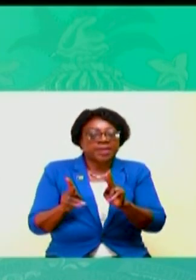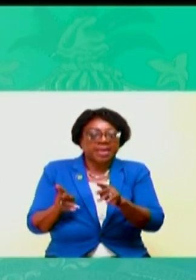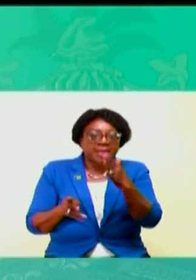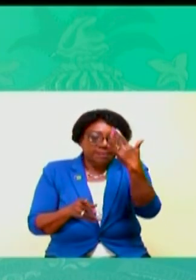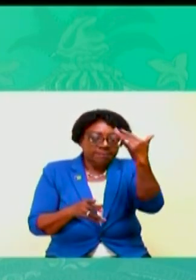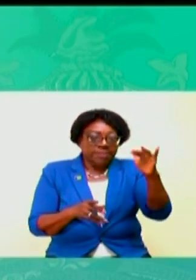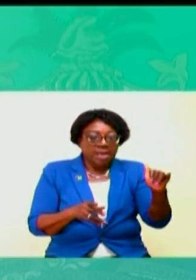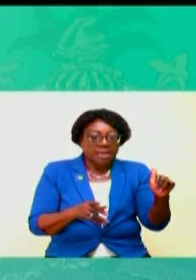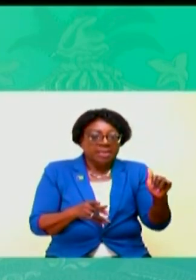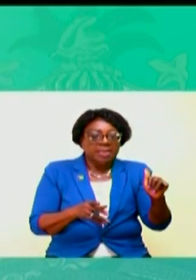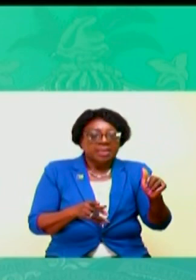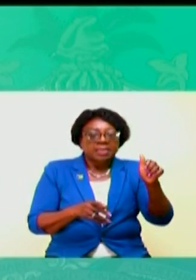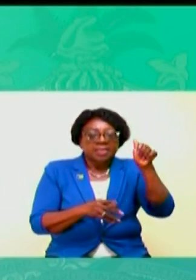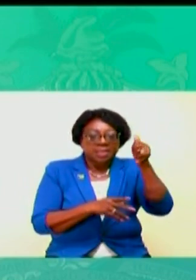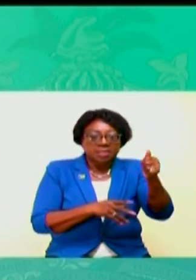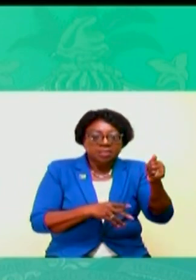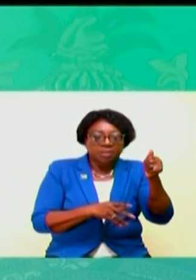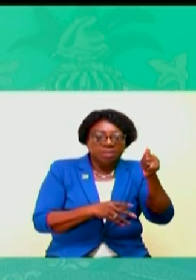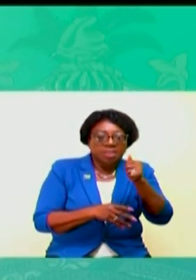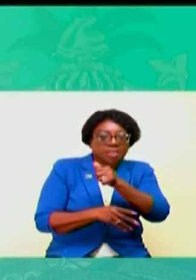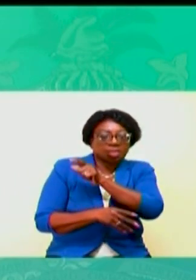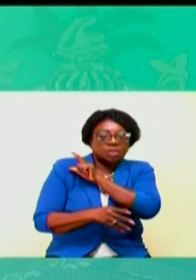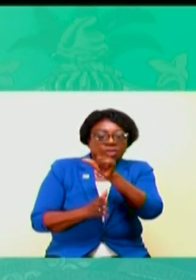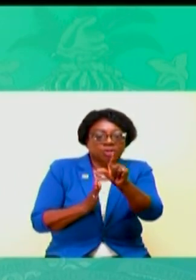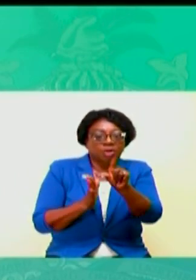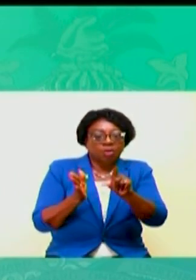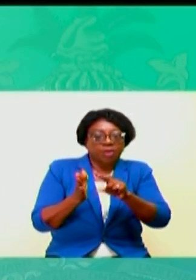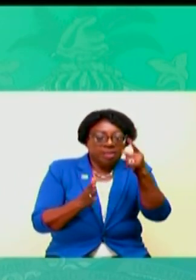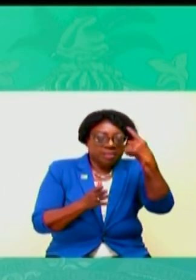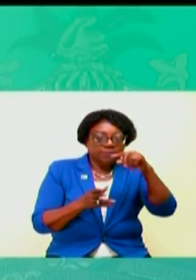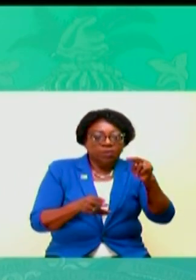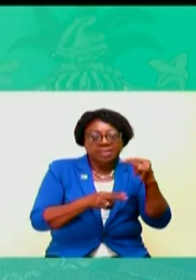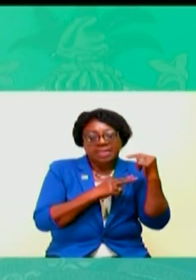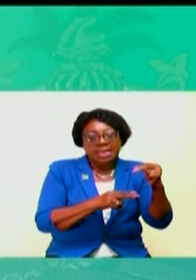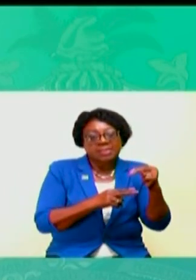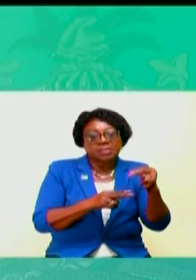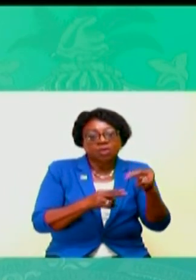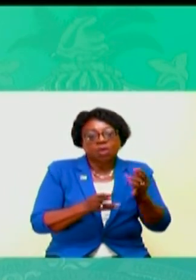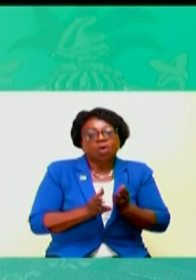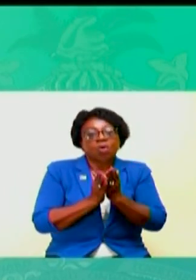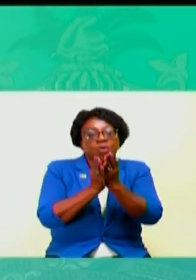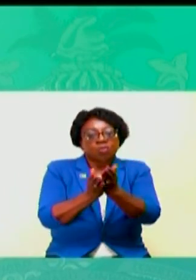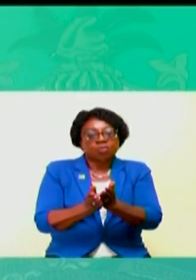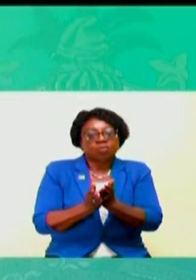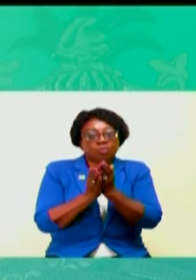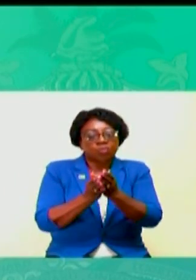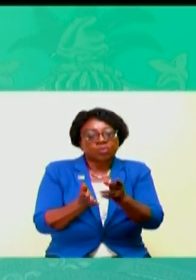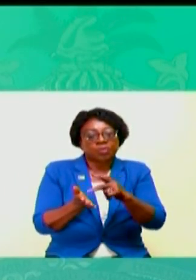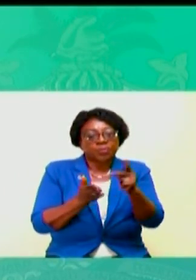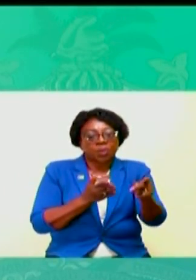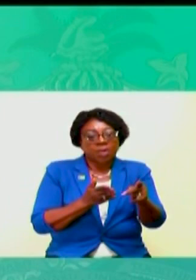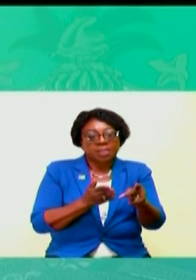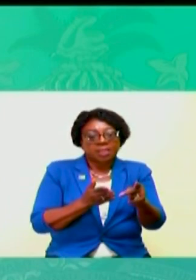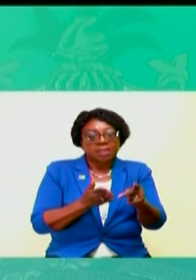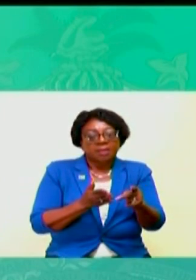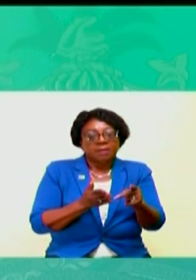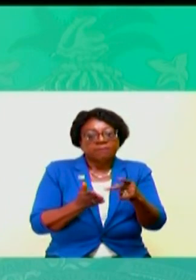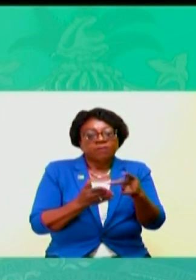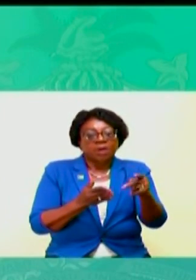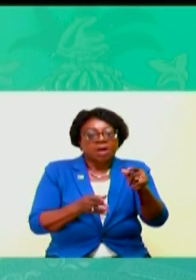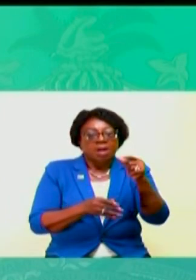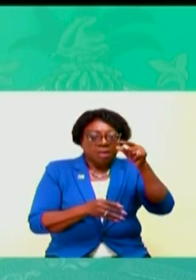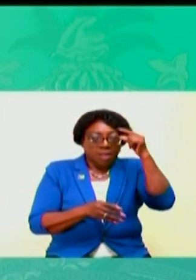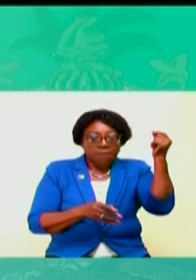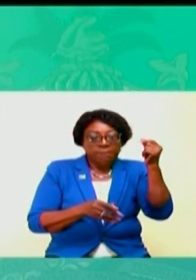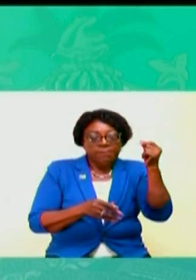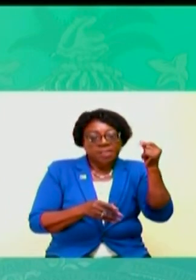the attorneys for the Nassau Cruise Port. This is a lease of government crown land and seabed.